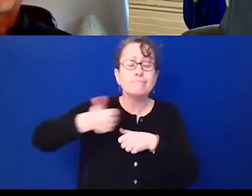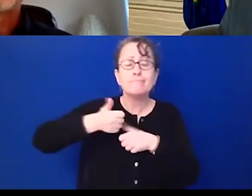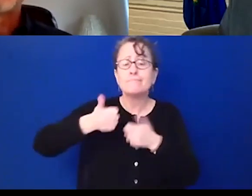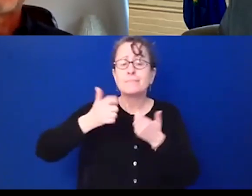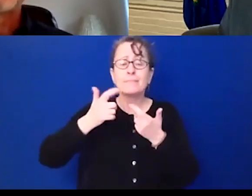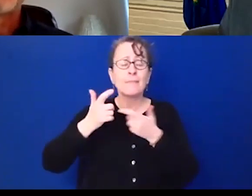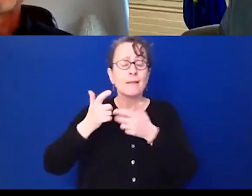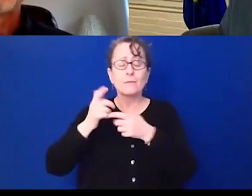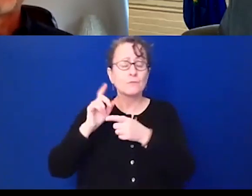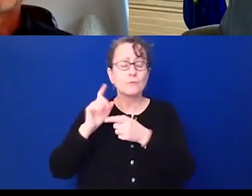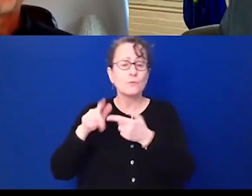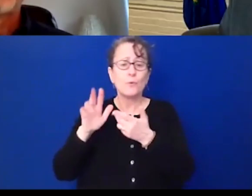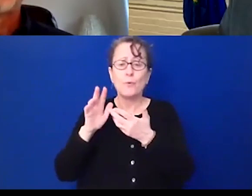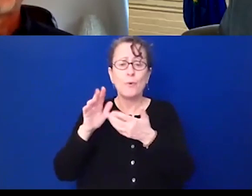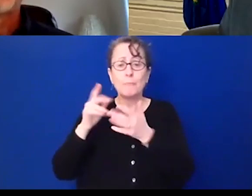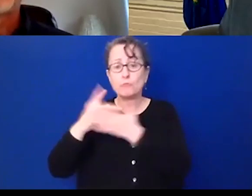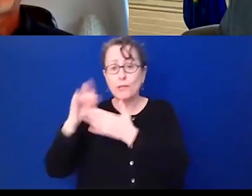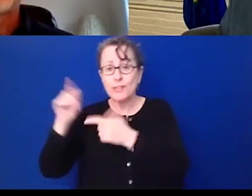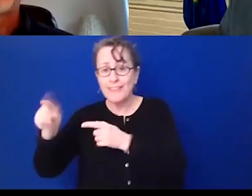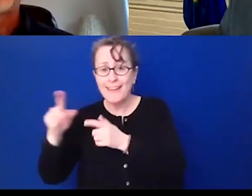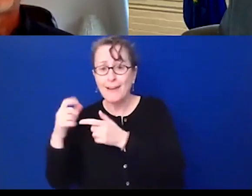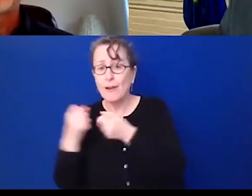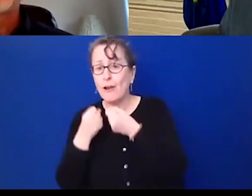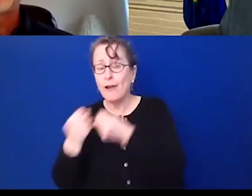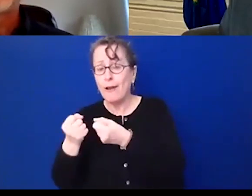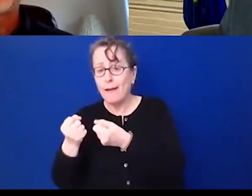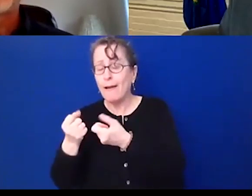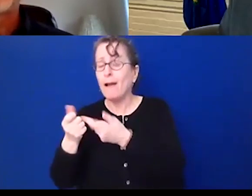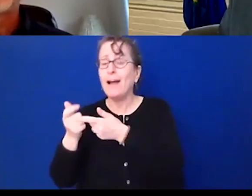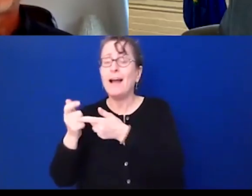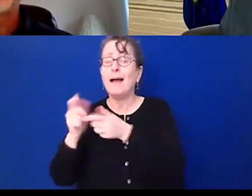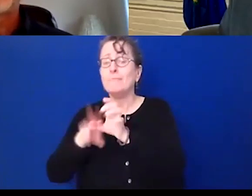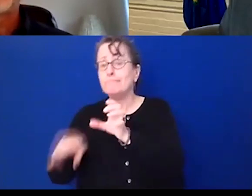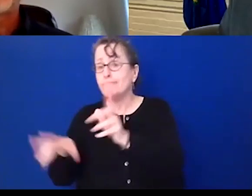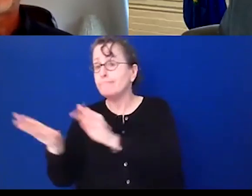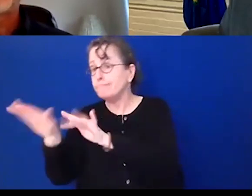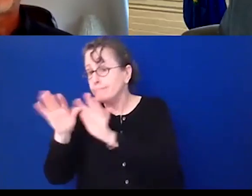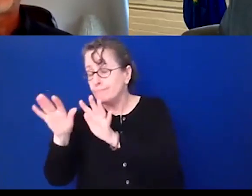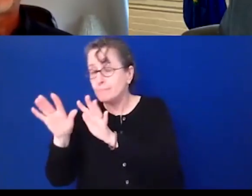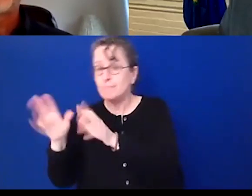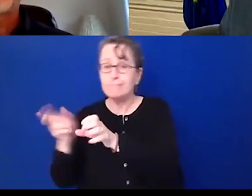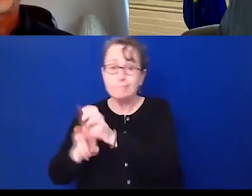full-size pickup at this point. In the past, it was kind of shared.